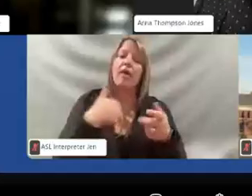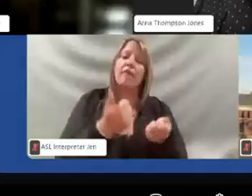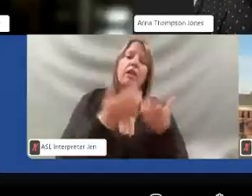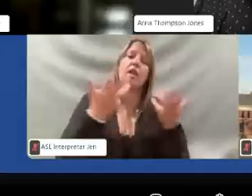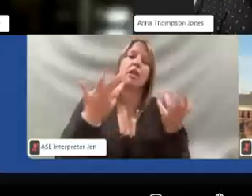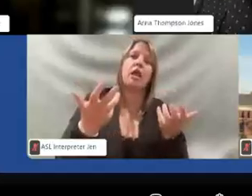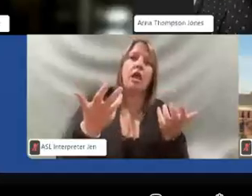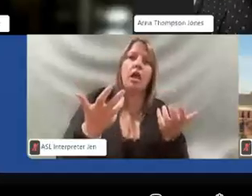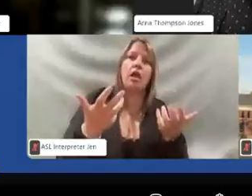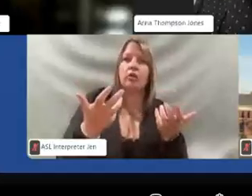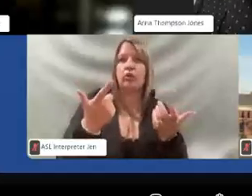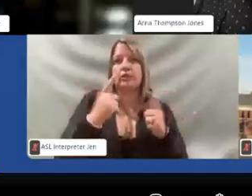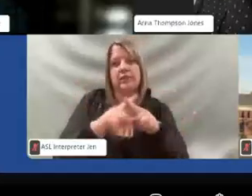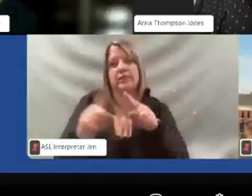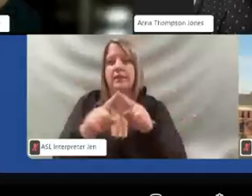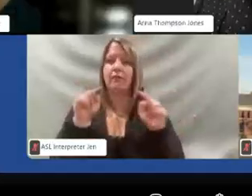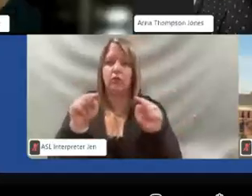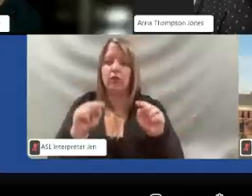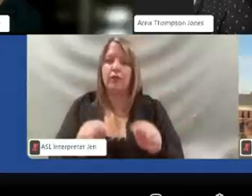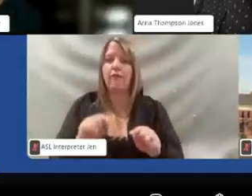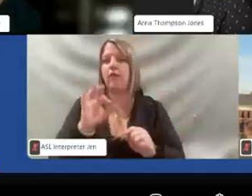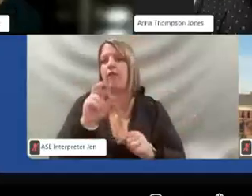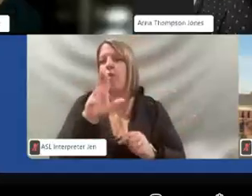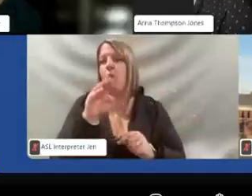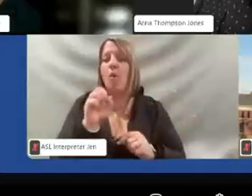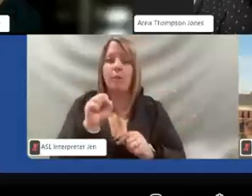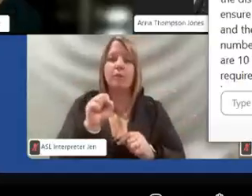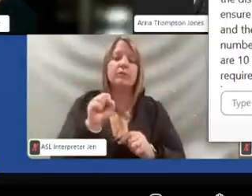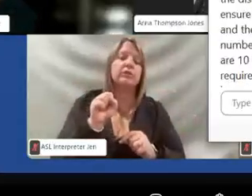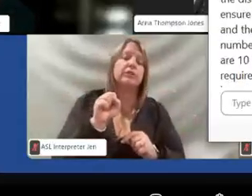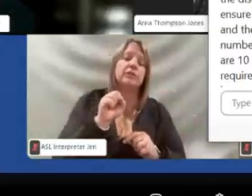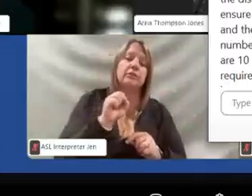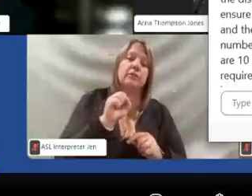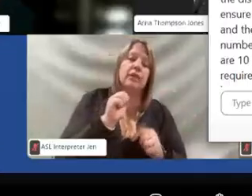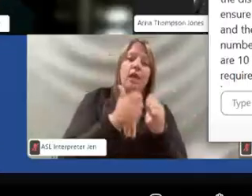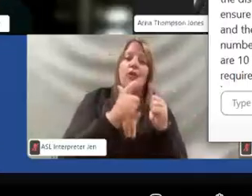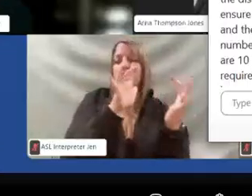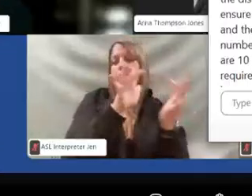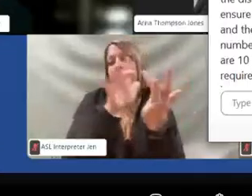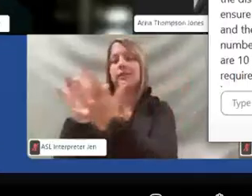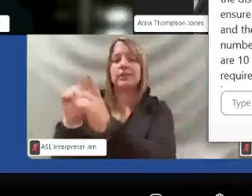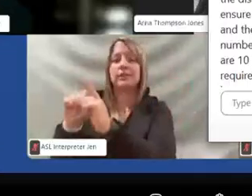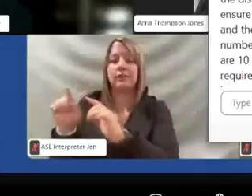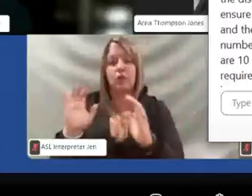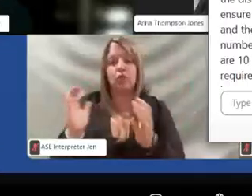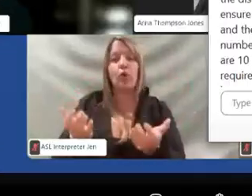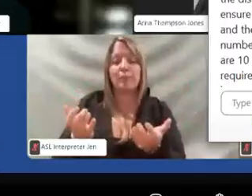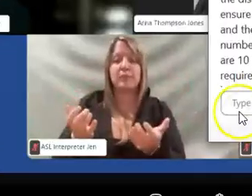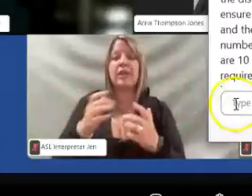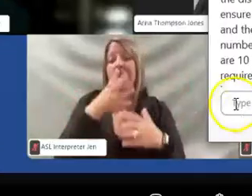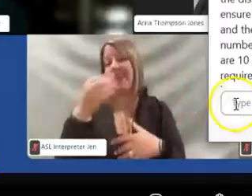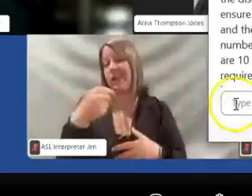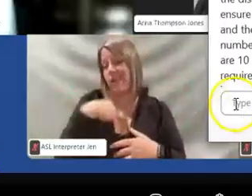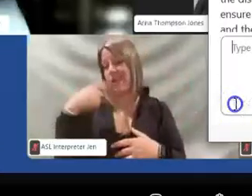about kind of that we would do some of the different forums and methods that we would use to reach out to those groups. And then I